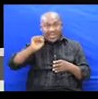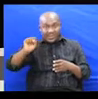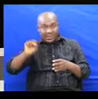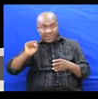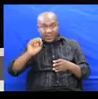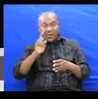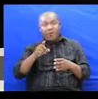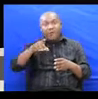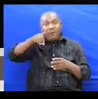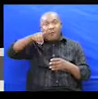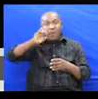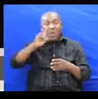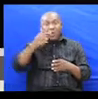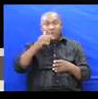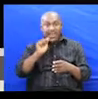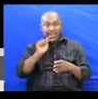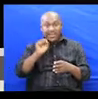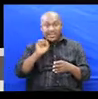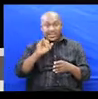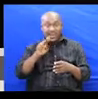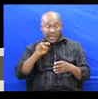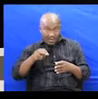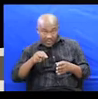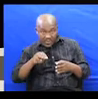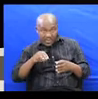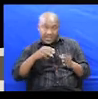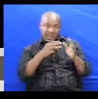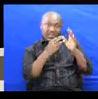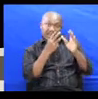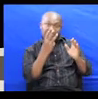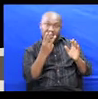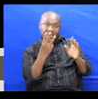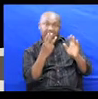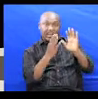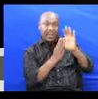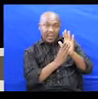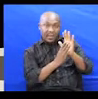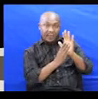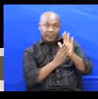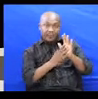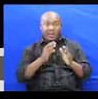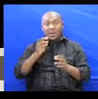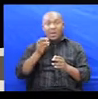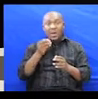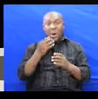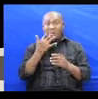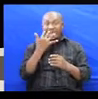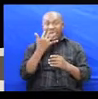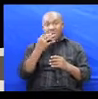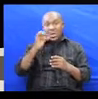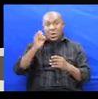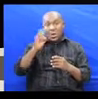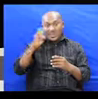plus the atomic mass of oxygen, it is 16, the atomic mass of hydrogen, it is 1.